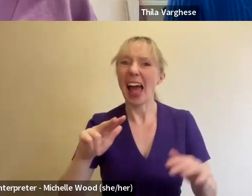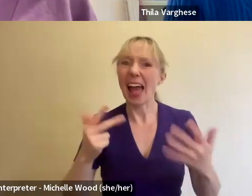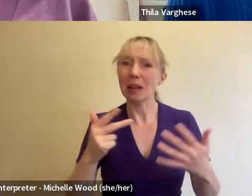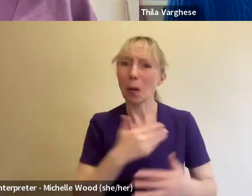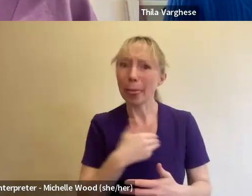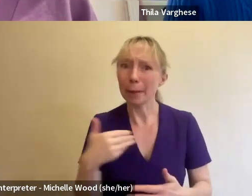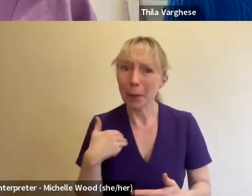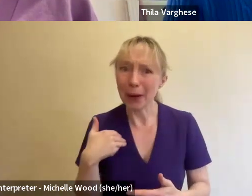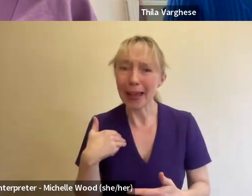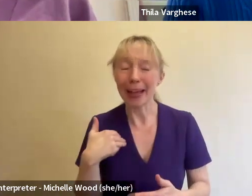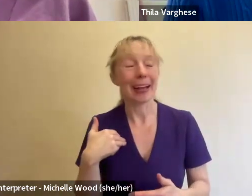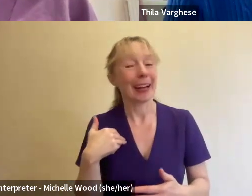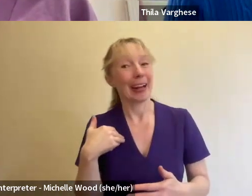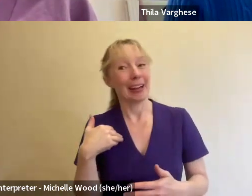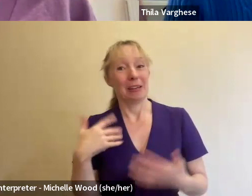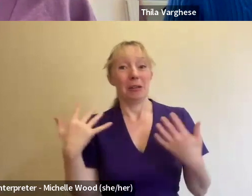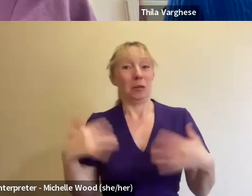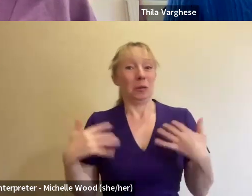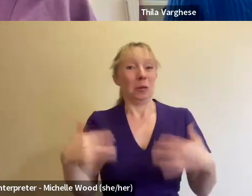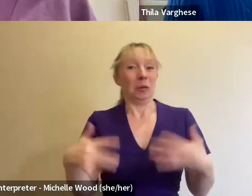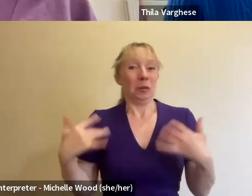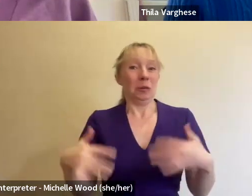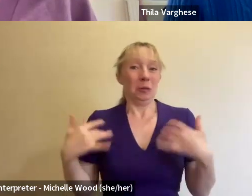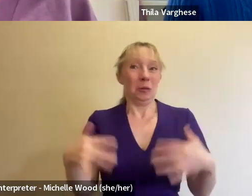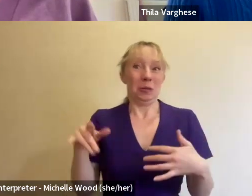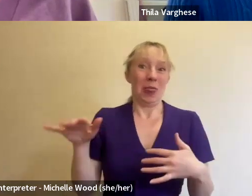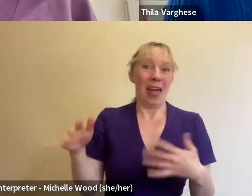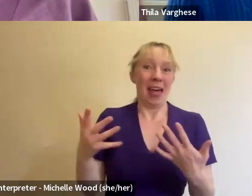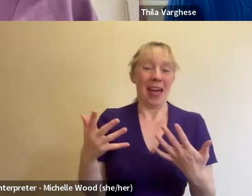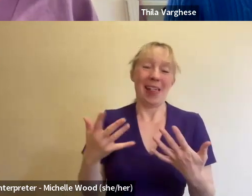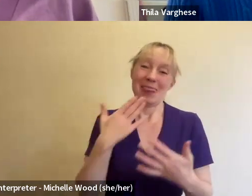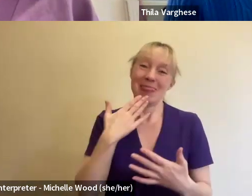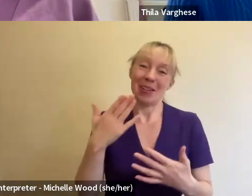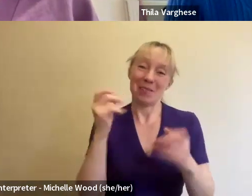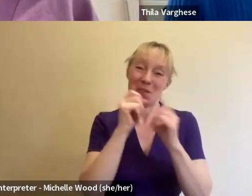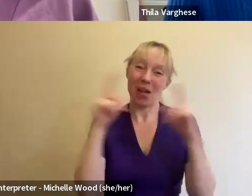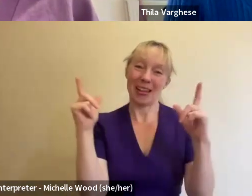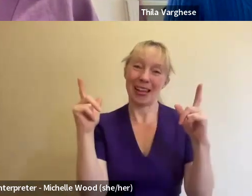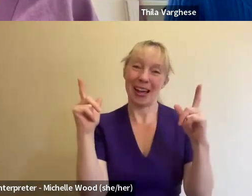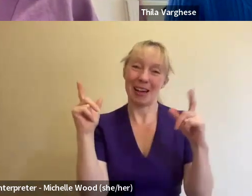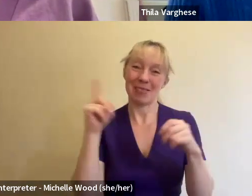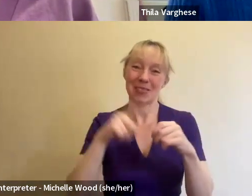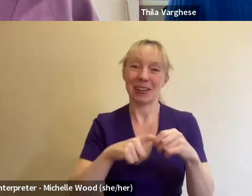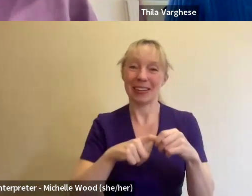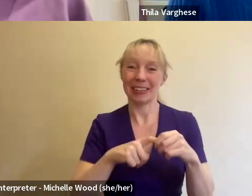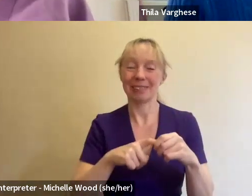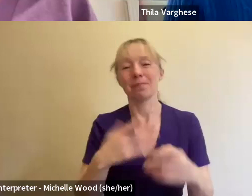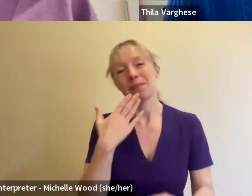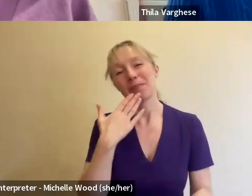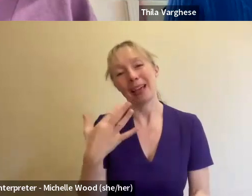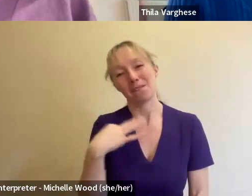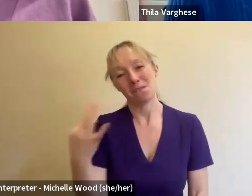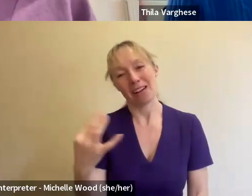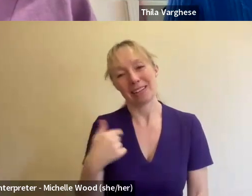you, Thila, for getting up and joining us for today's reading. Thank you for inviting me, Sarah. You're